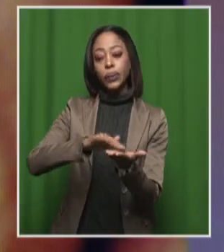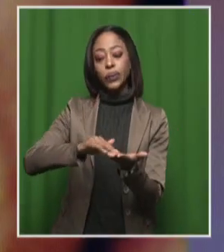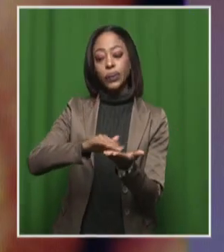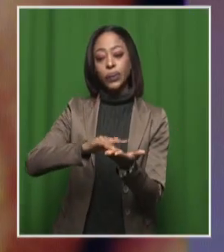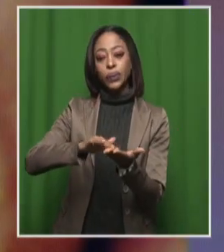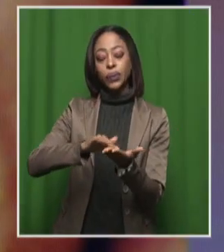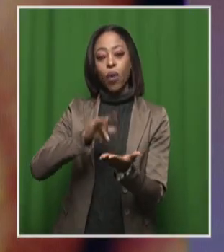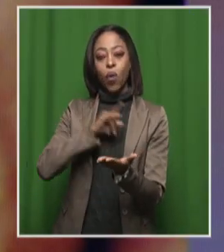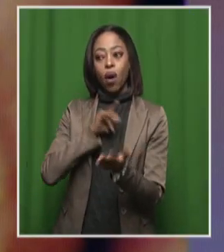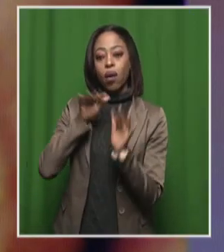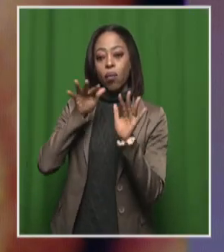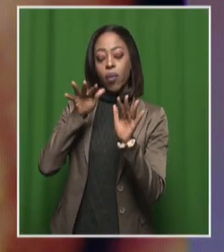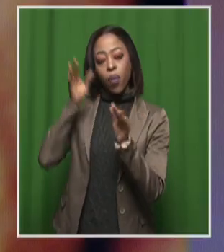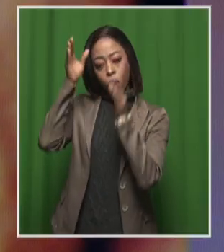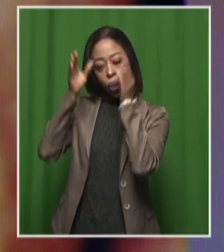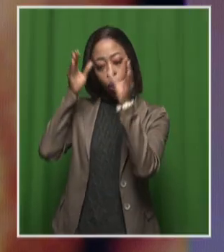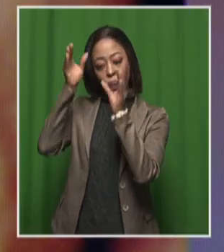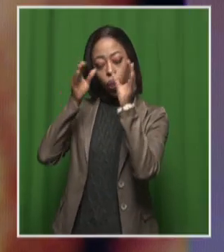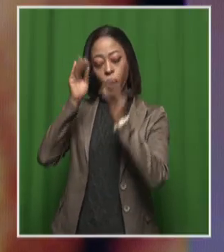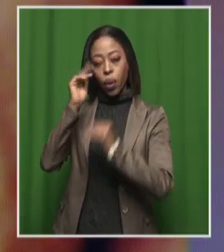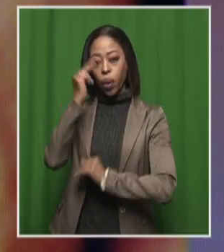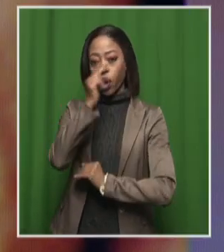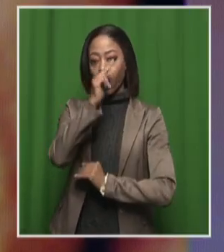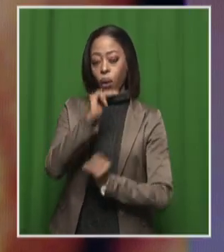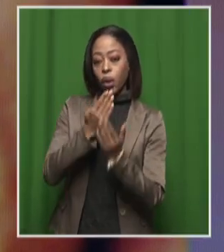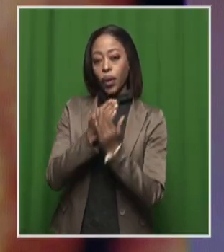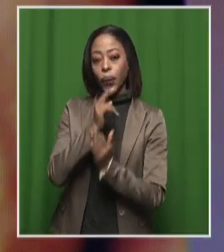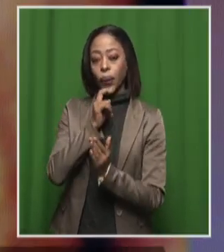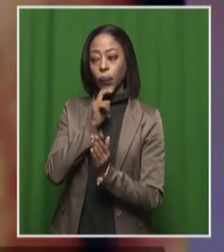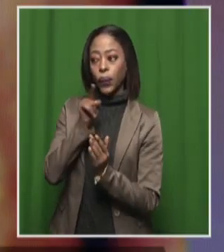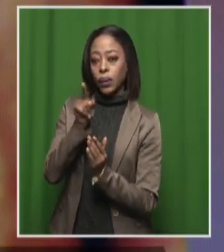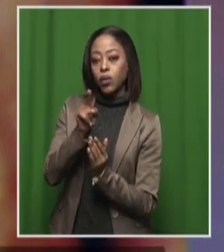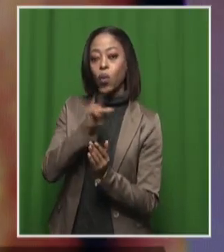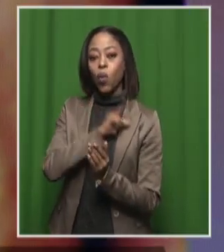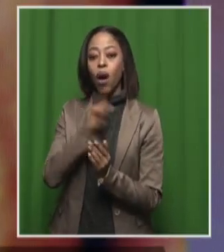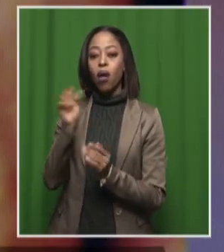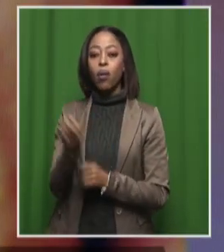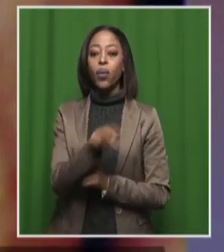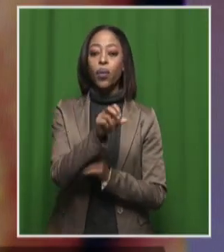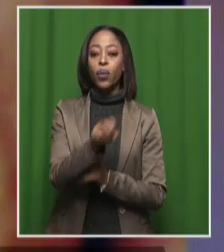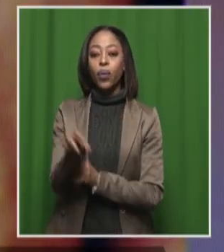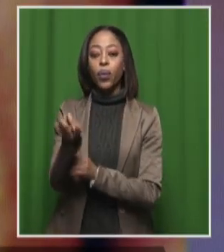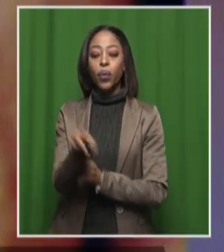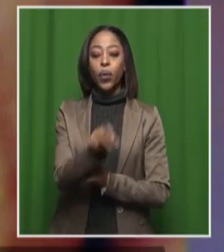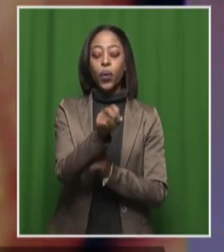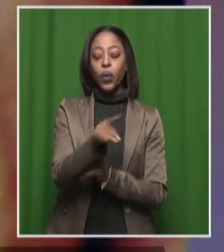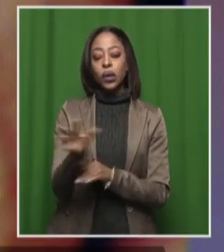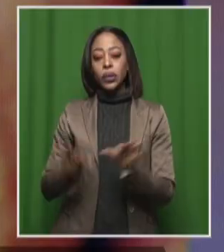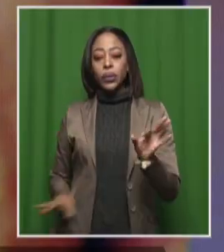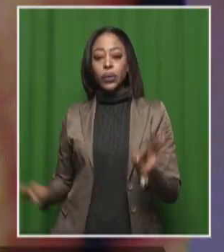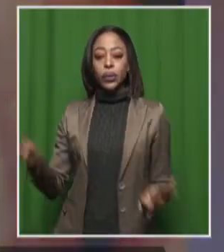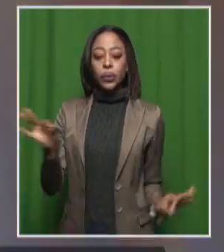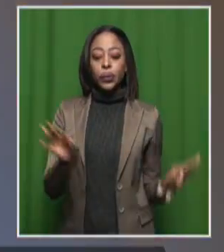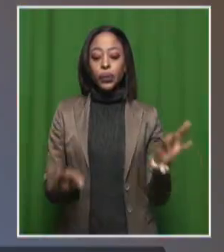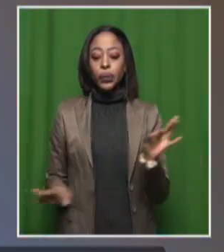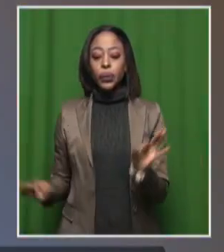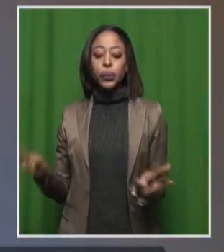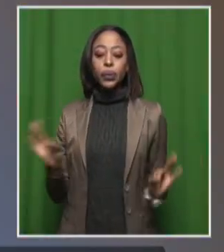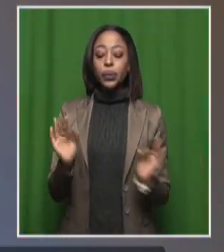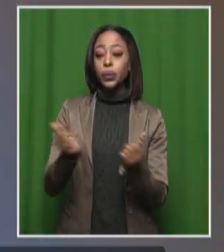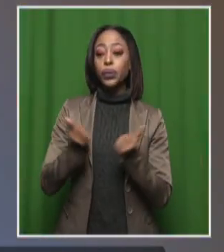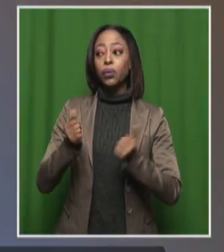impaired content creator Meagan Adonis an opportunity to walk the Durban July stage in high fashion. Balini has been working on